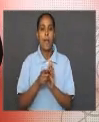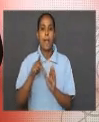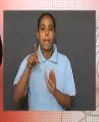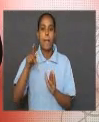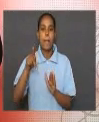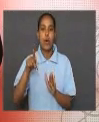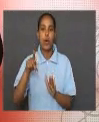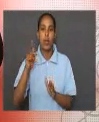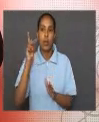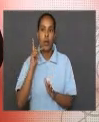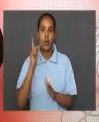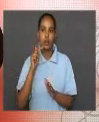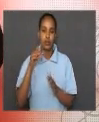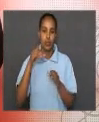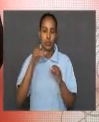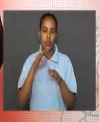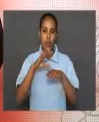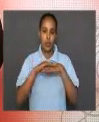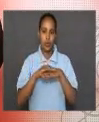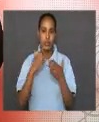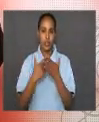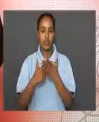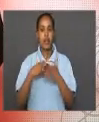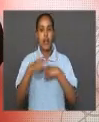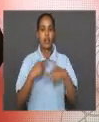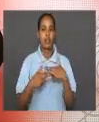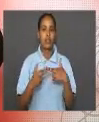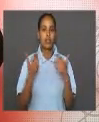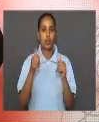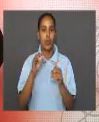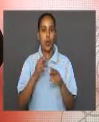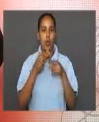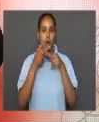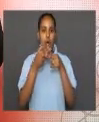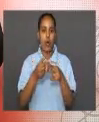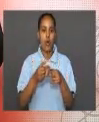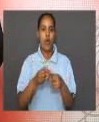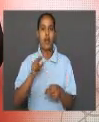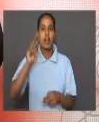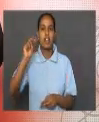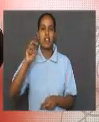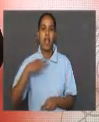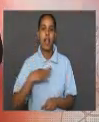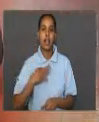polymer produced through this reaction. It is called nylon.